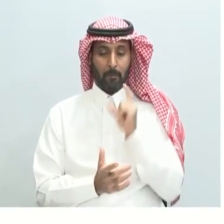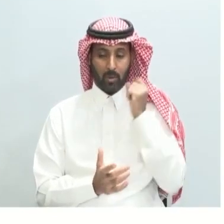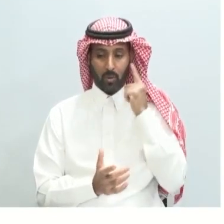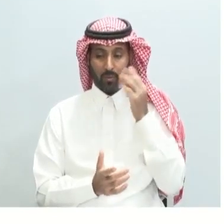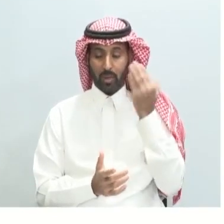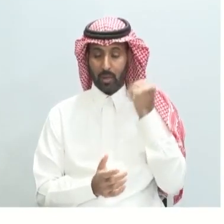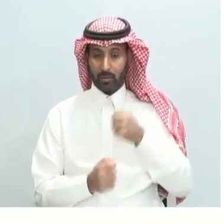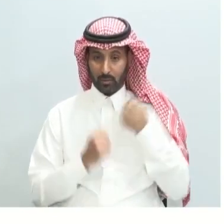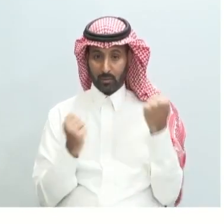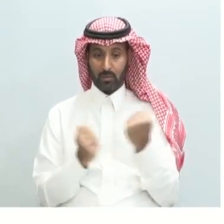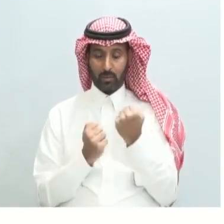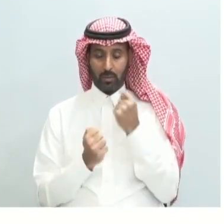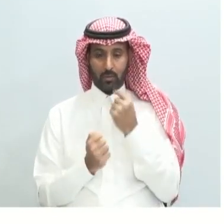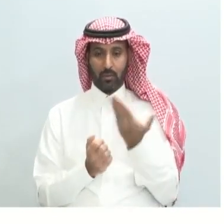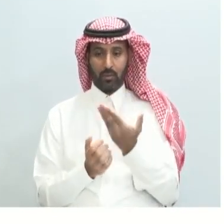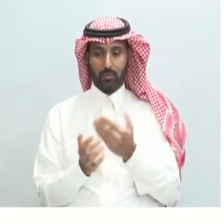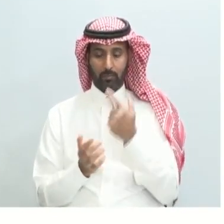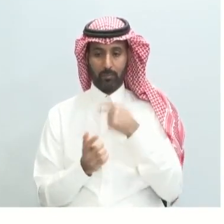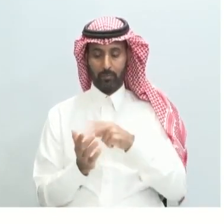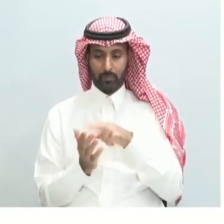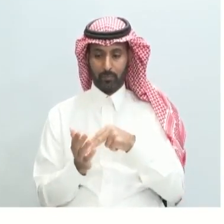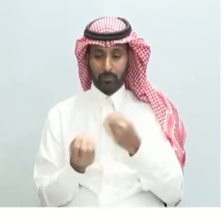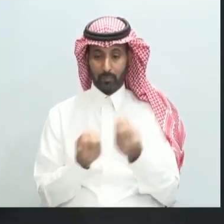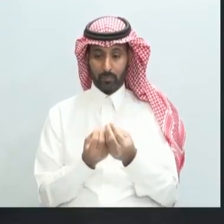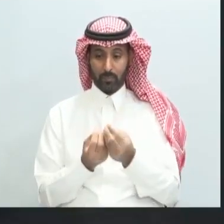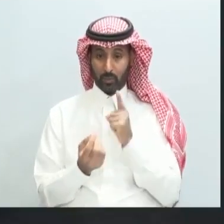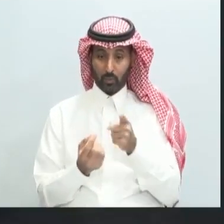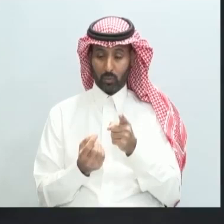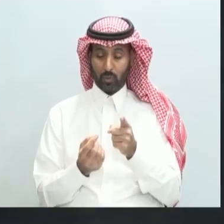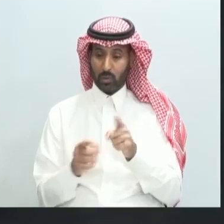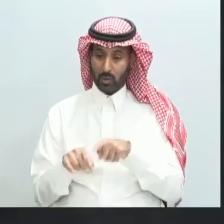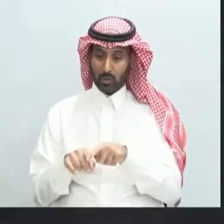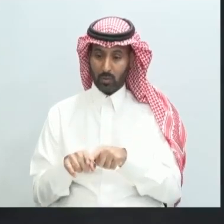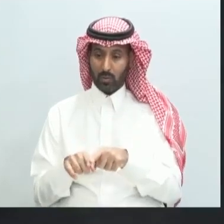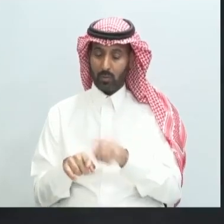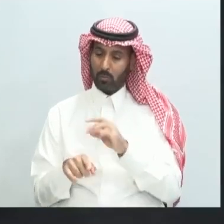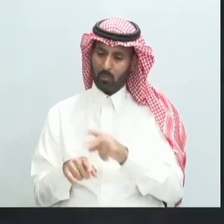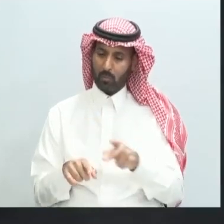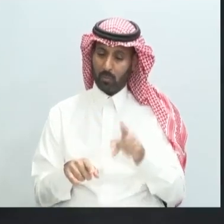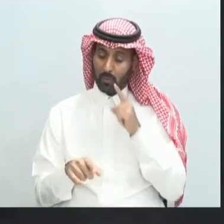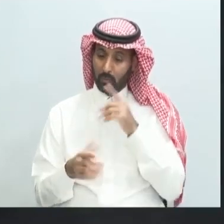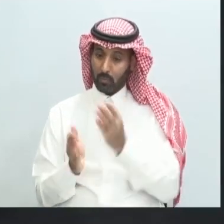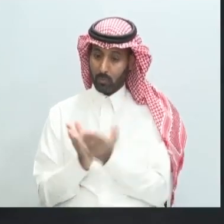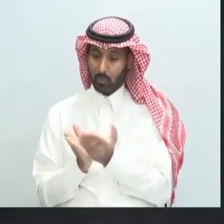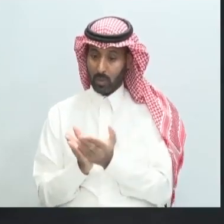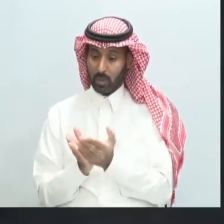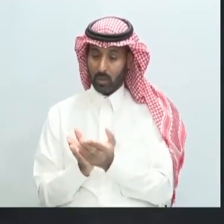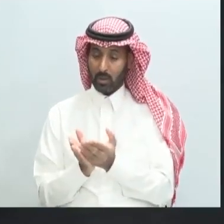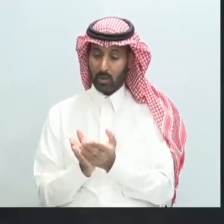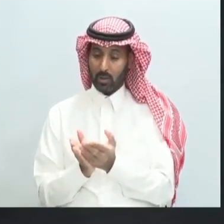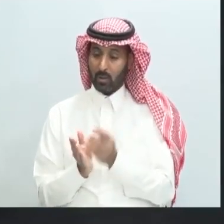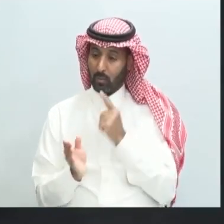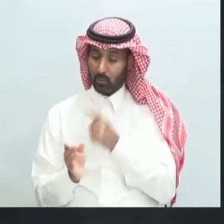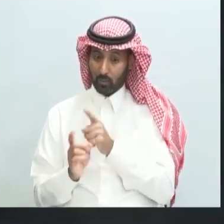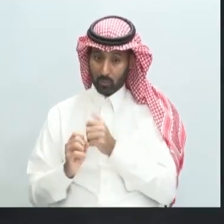forget to practice this chant in pairs, you and other partner, maybe from your classmates or from